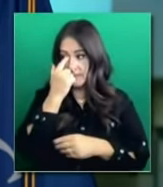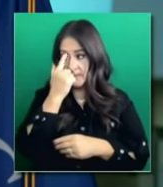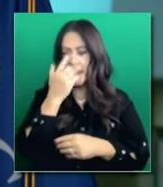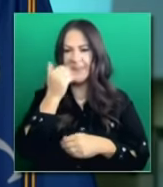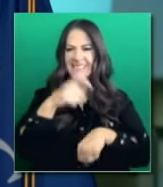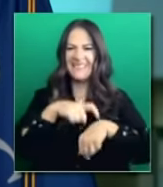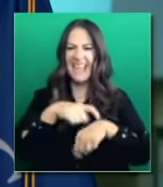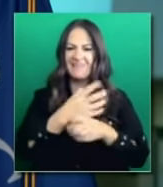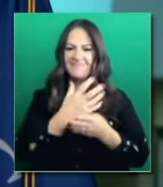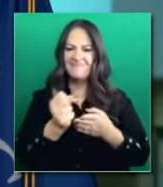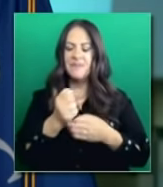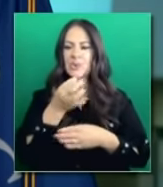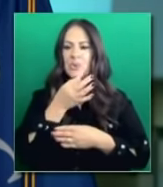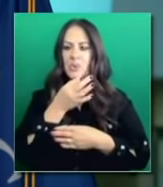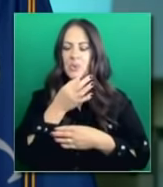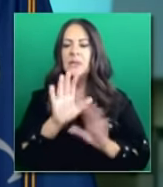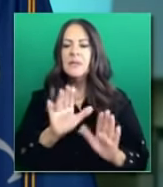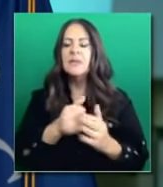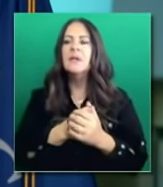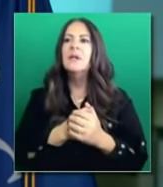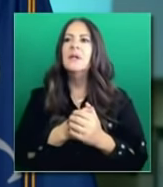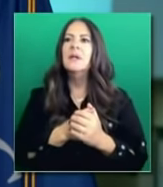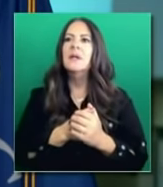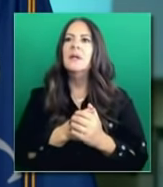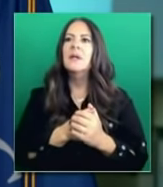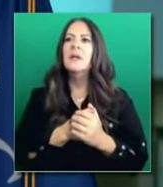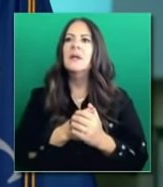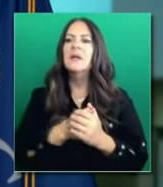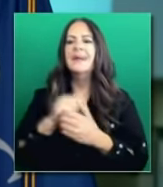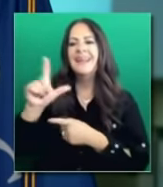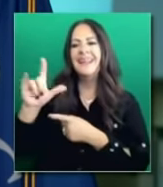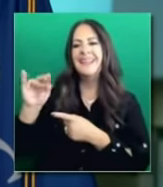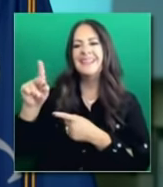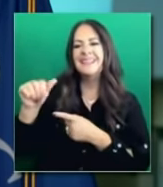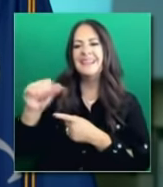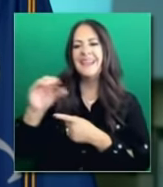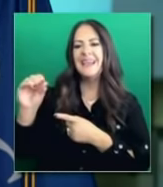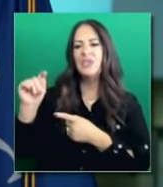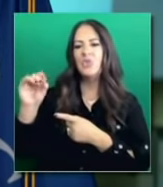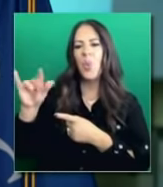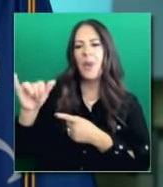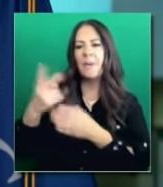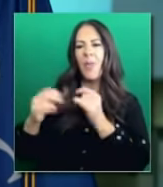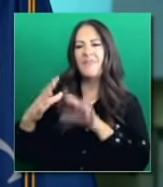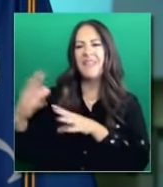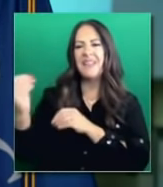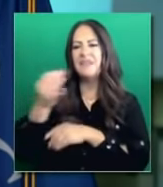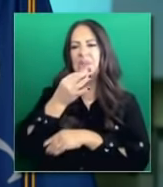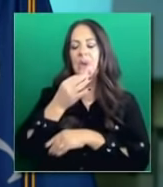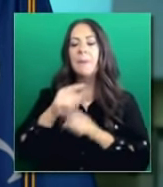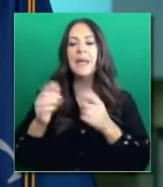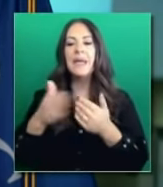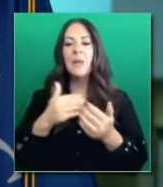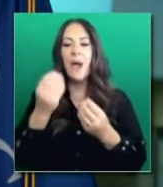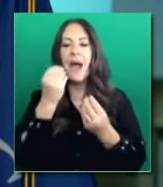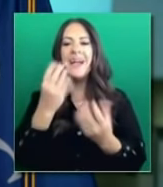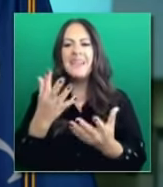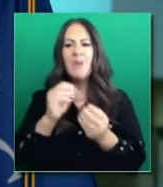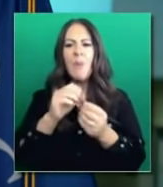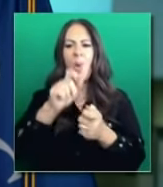concerned about Linda and Tony's time at this moment. I'll provide you the details that